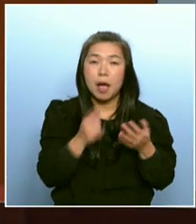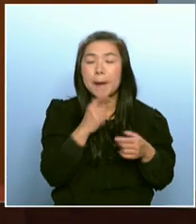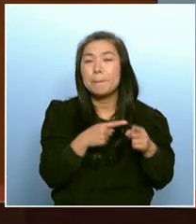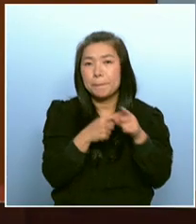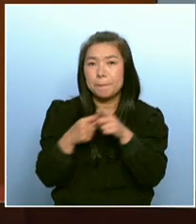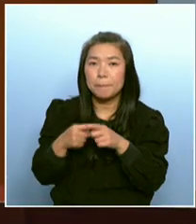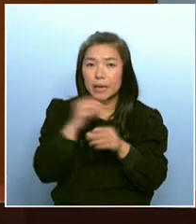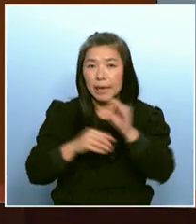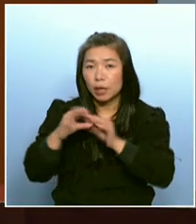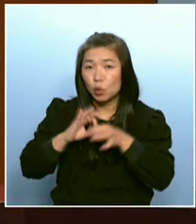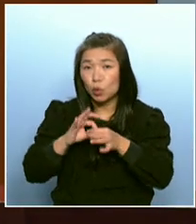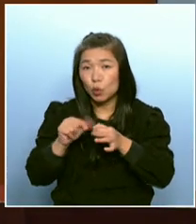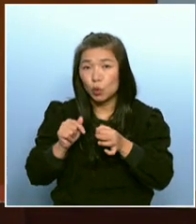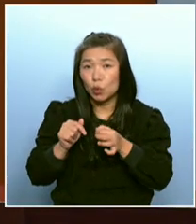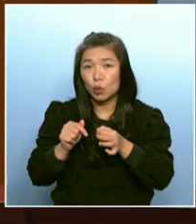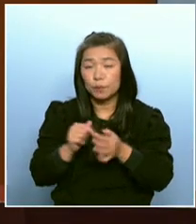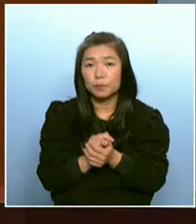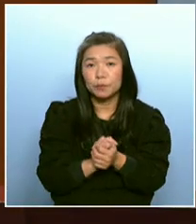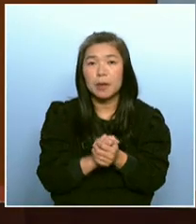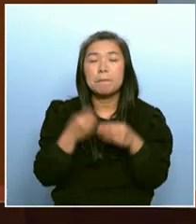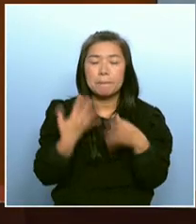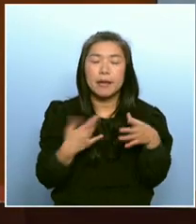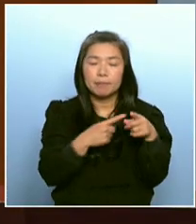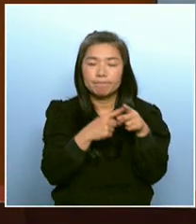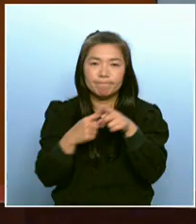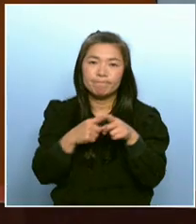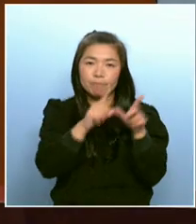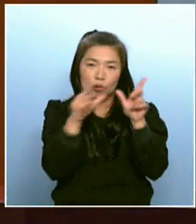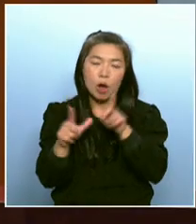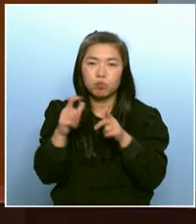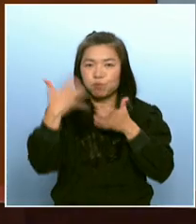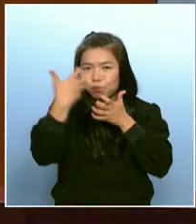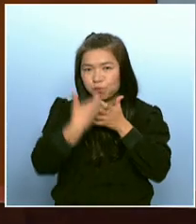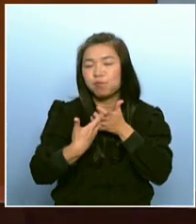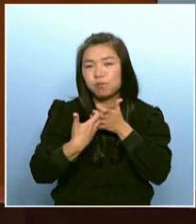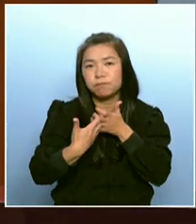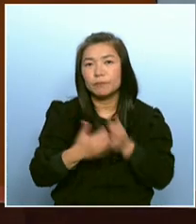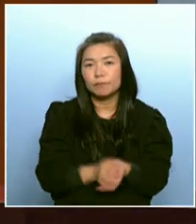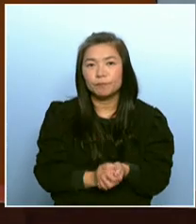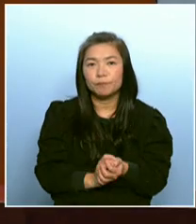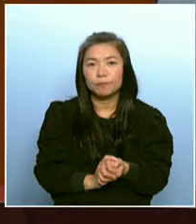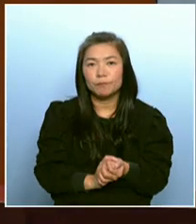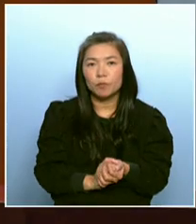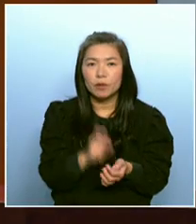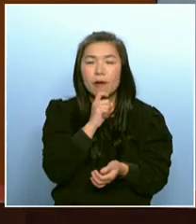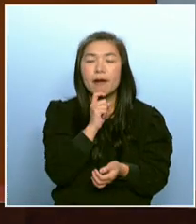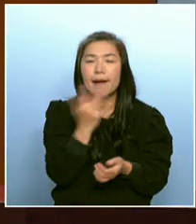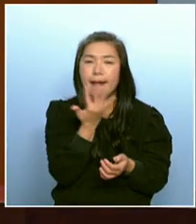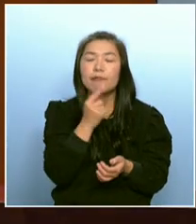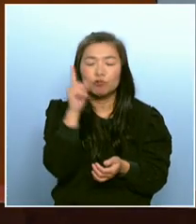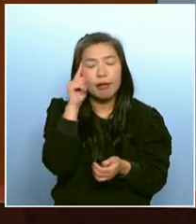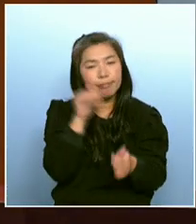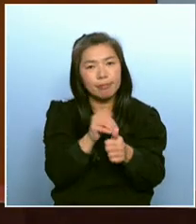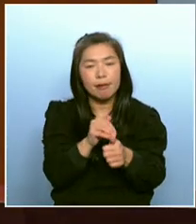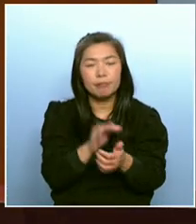the district councillors. I, as well as other DAB members, support this kind of facilities built